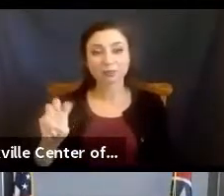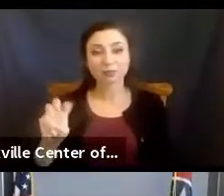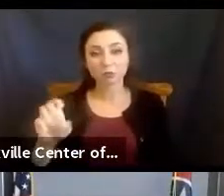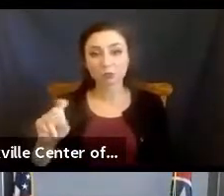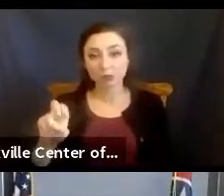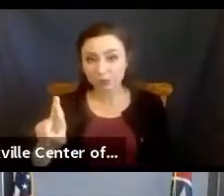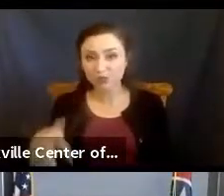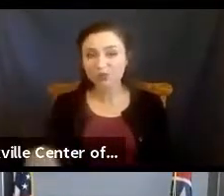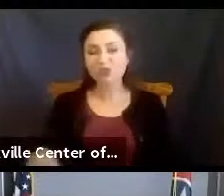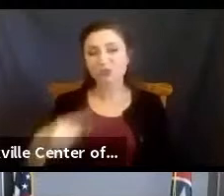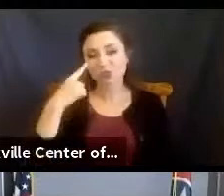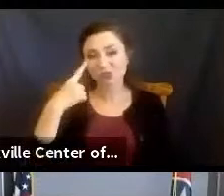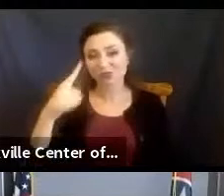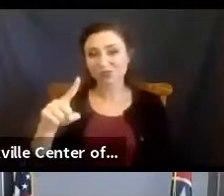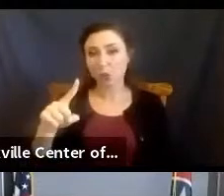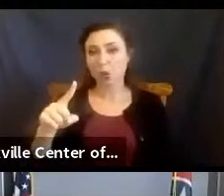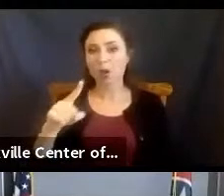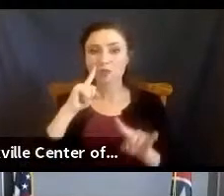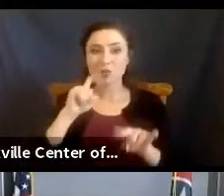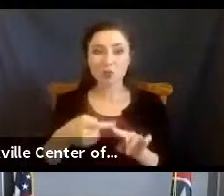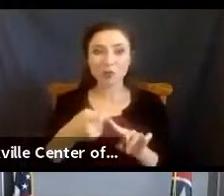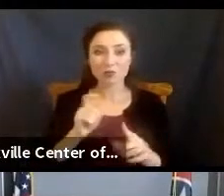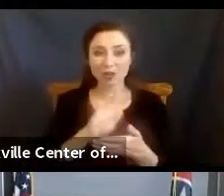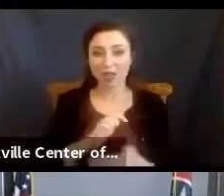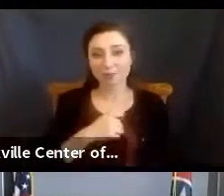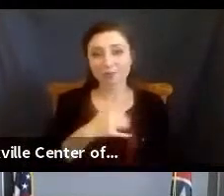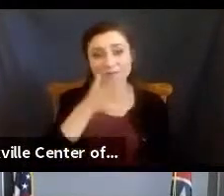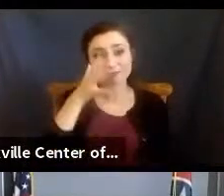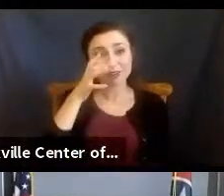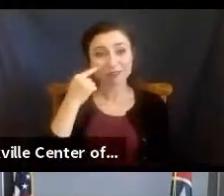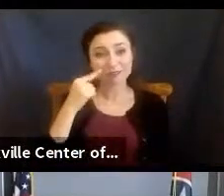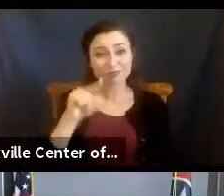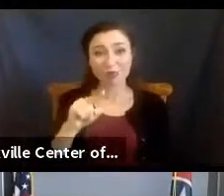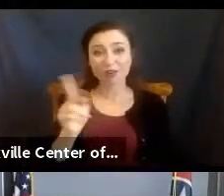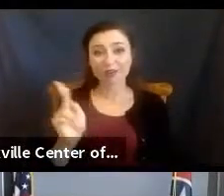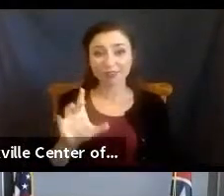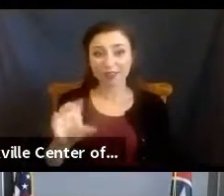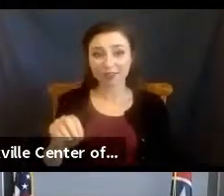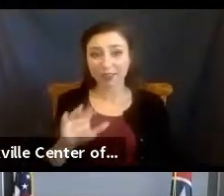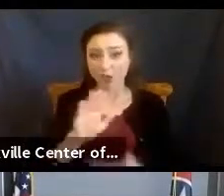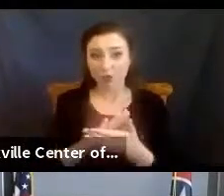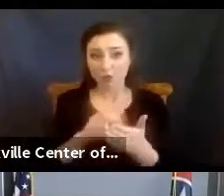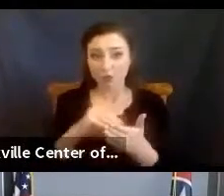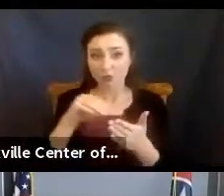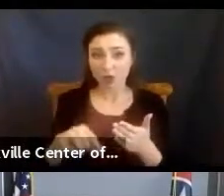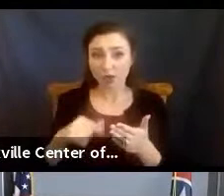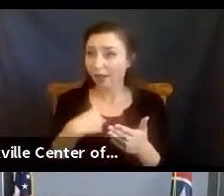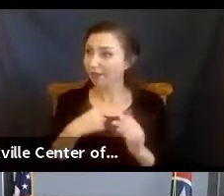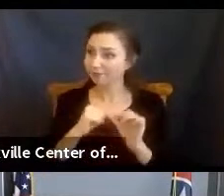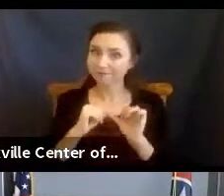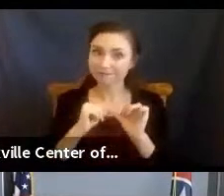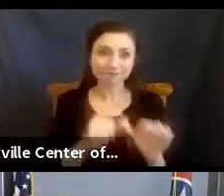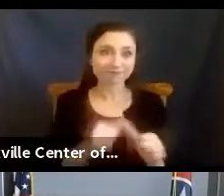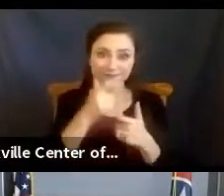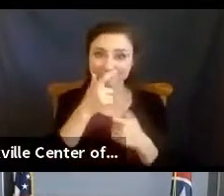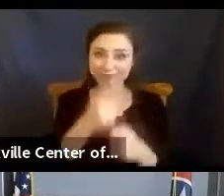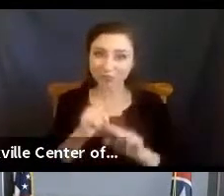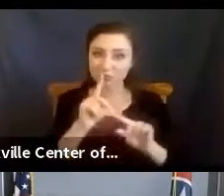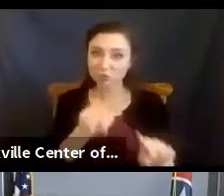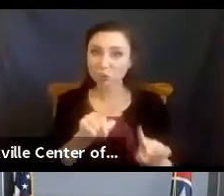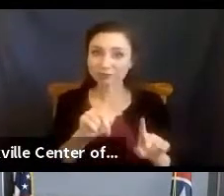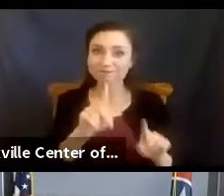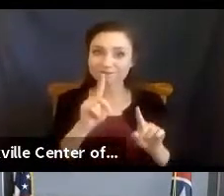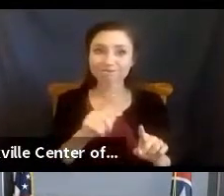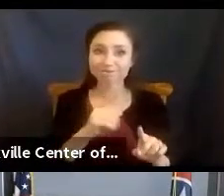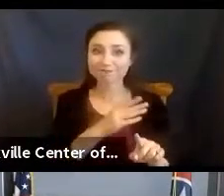That's obviously a county function, but I'm a parent of a Knox County school student, and obviously have a long time interest as a 10-year member of the school board and